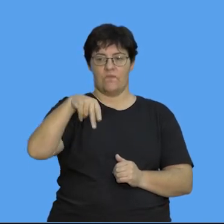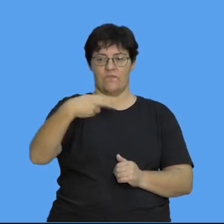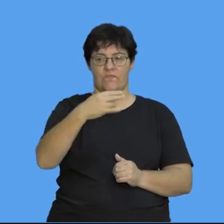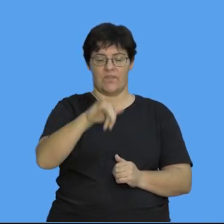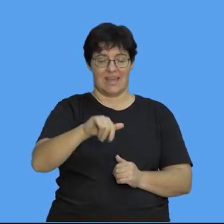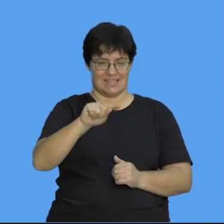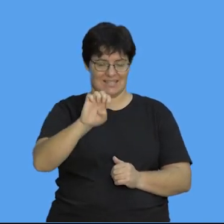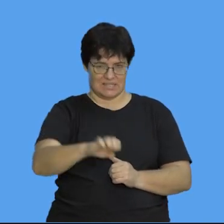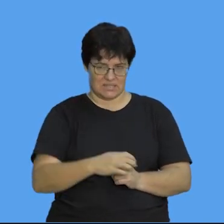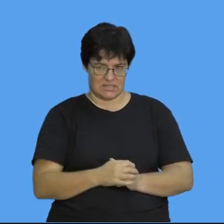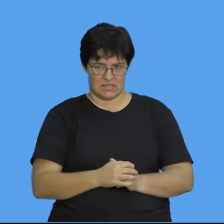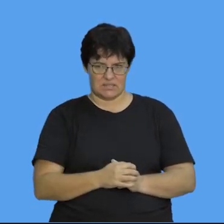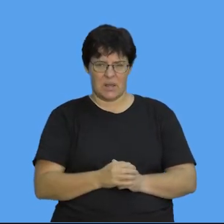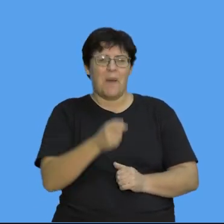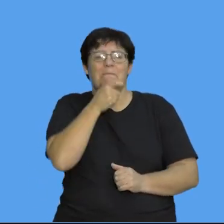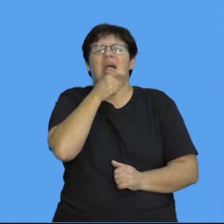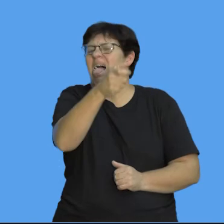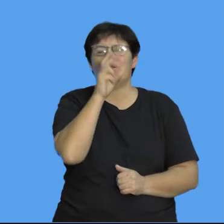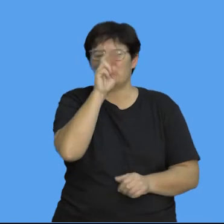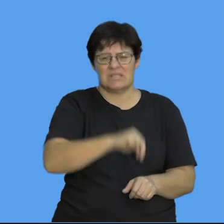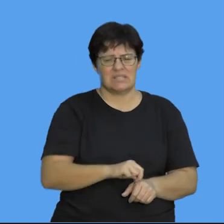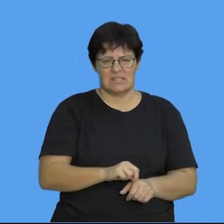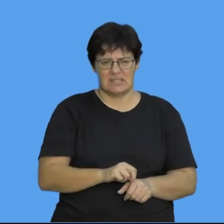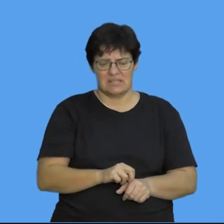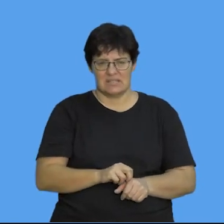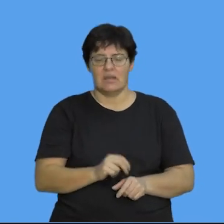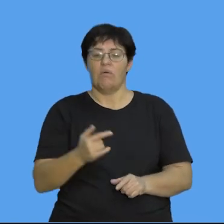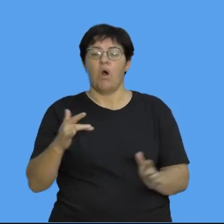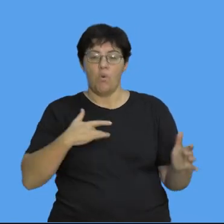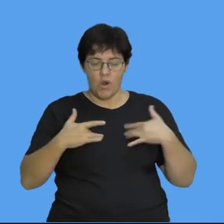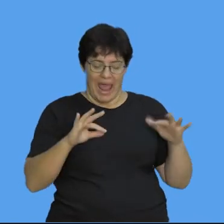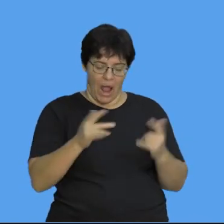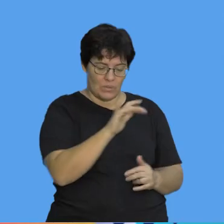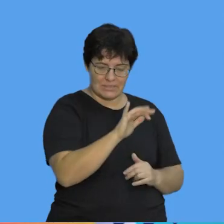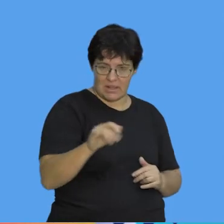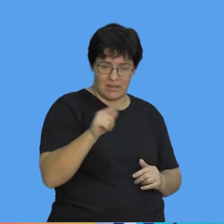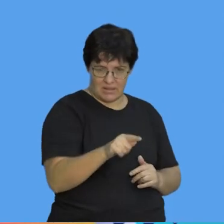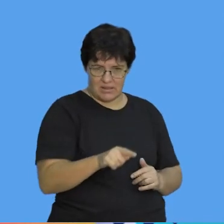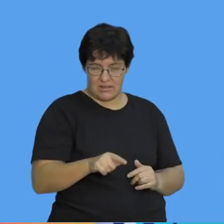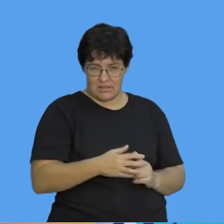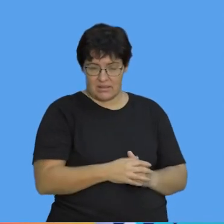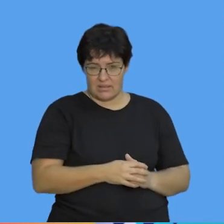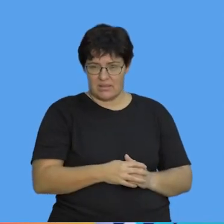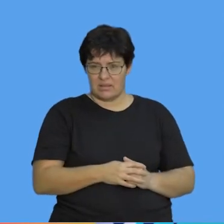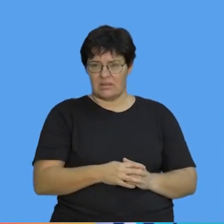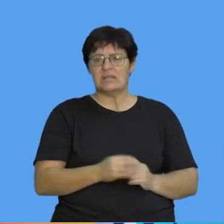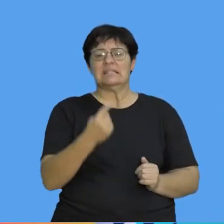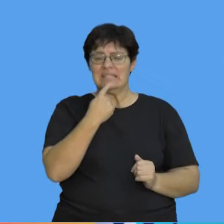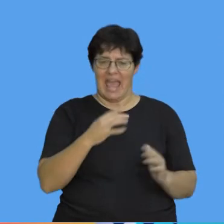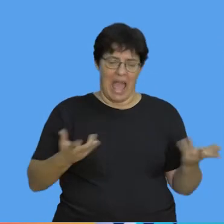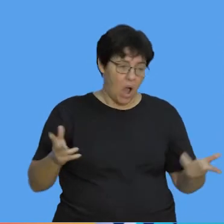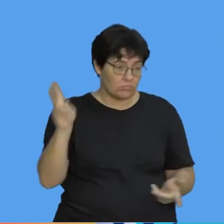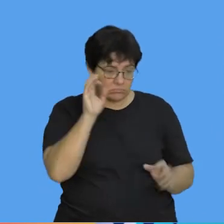that's fine. Don't worry about your pronunciation. Just worry about if you can say it phonetically. Say it how